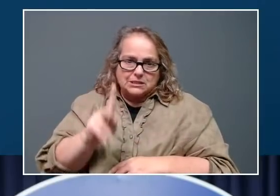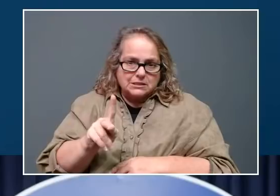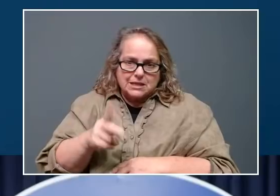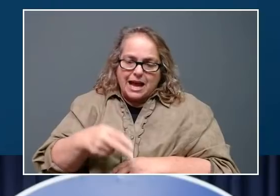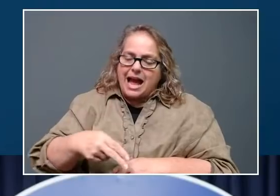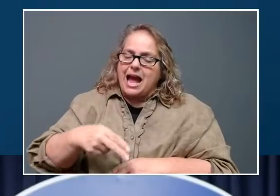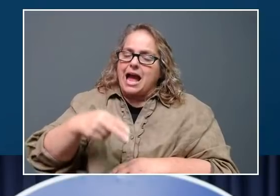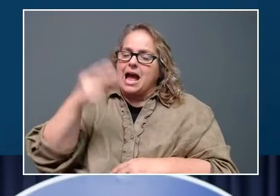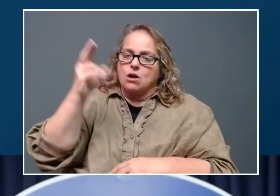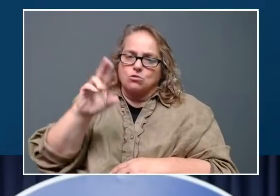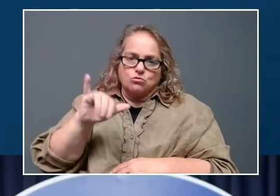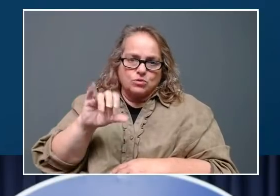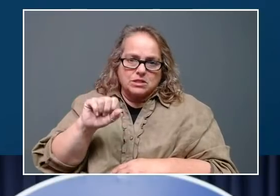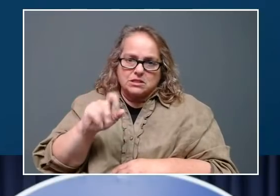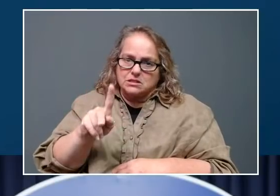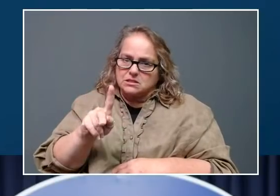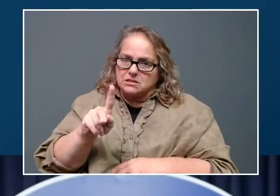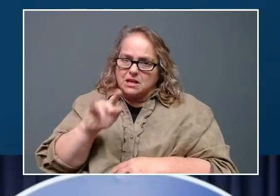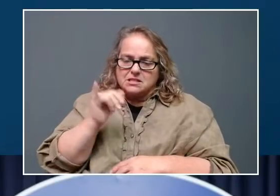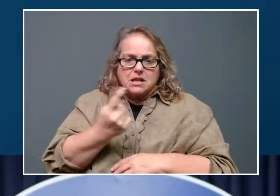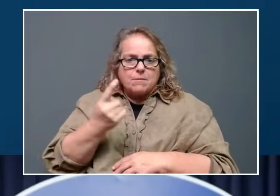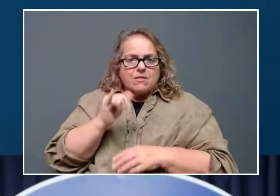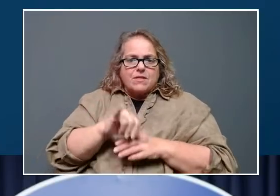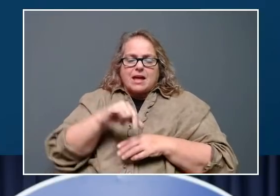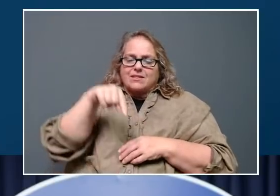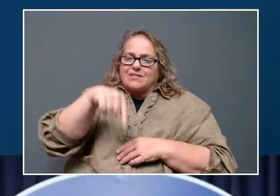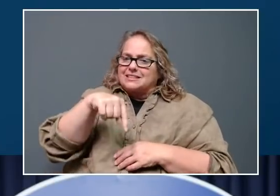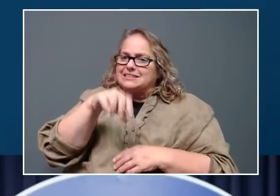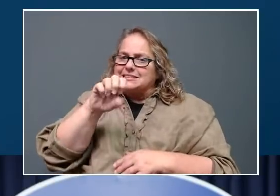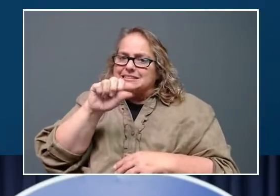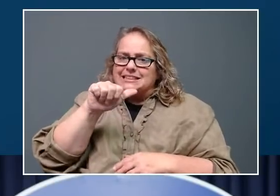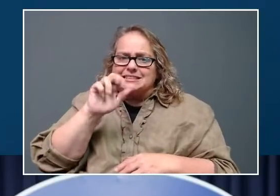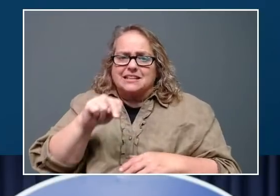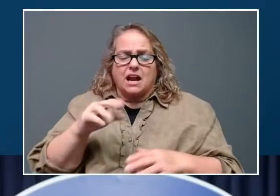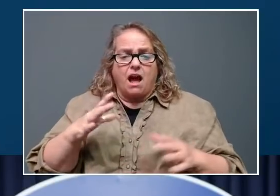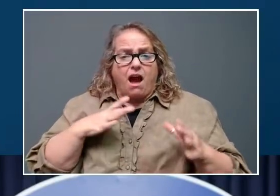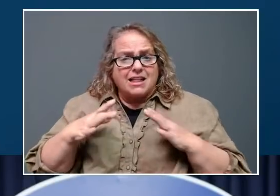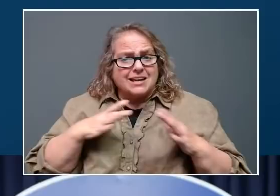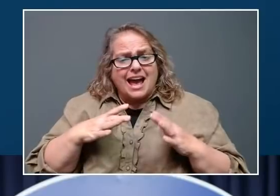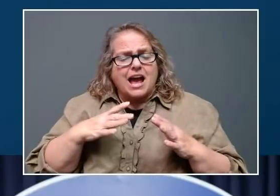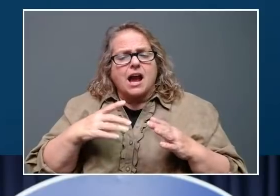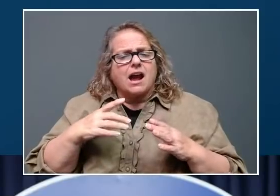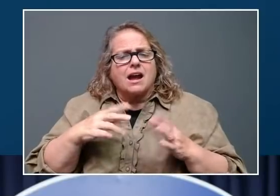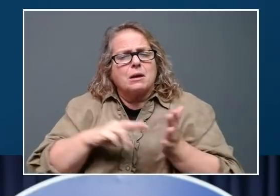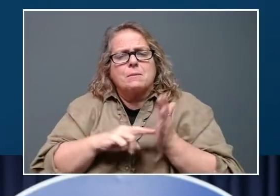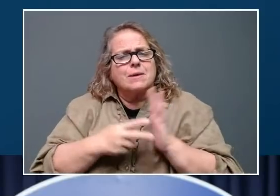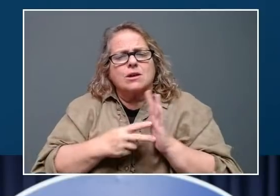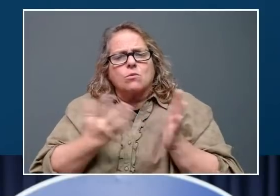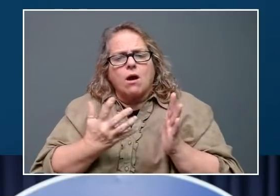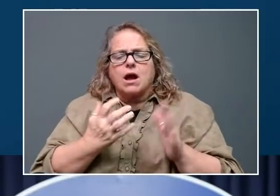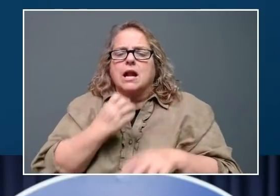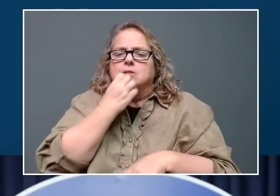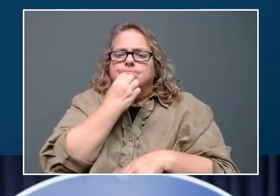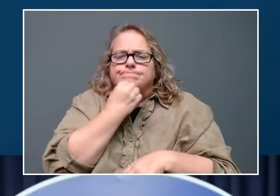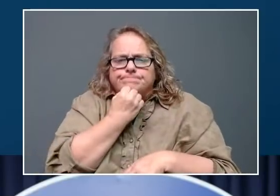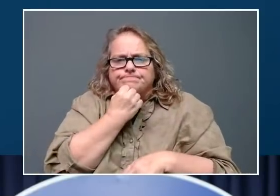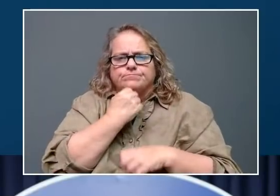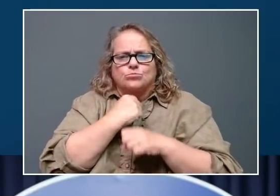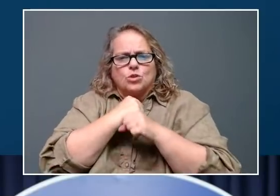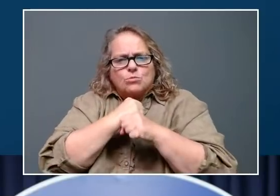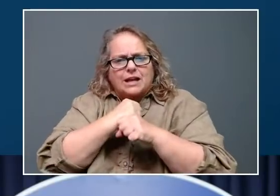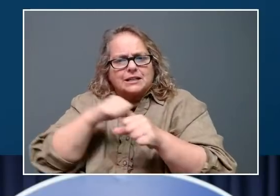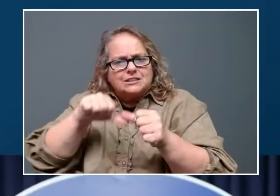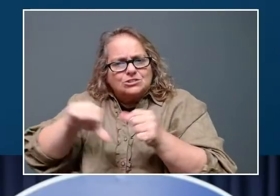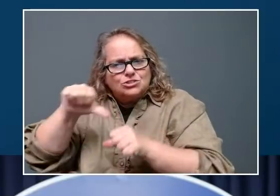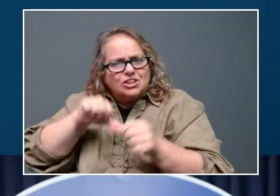risk, something that I don't think this season is about. It's about caring about one another. It's about protecting one another. I mean, the